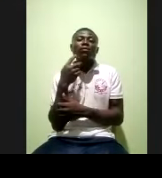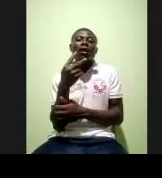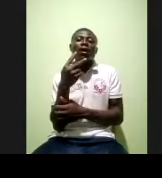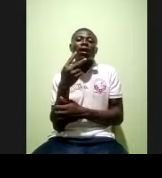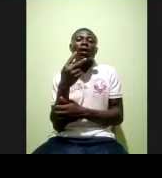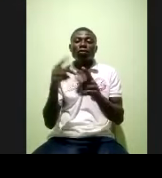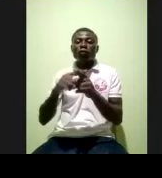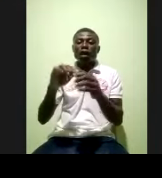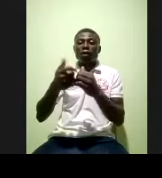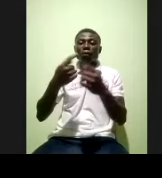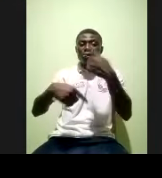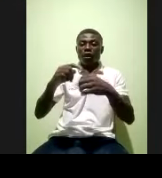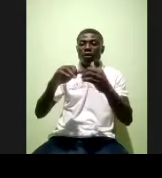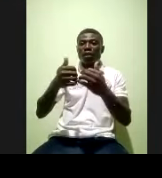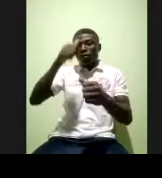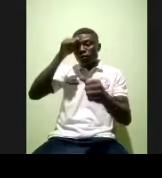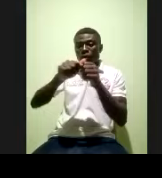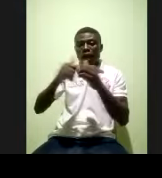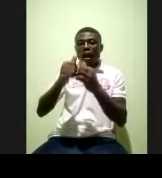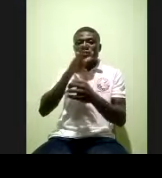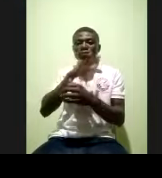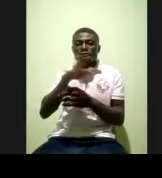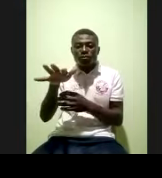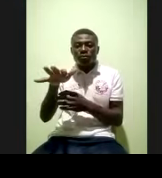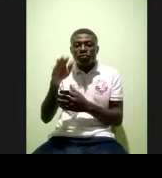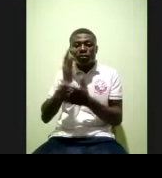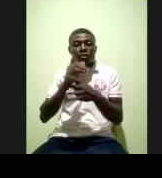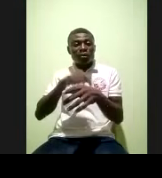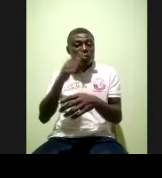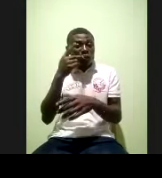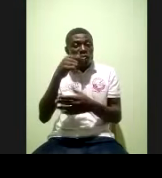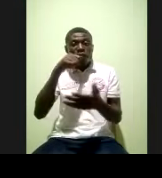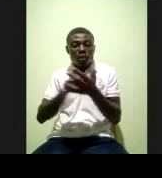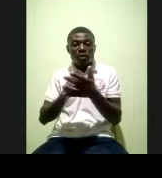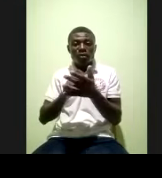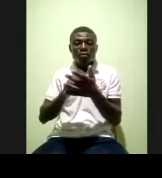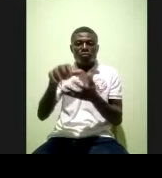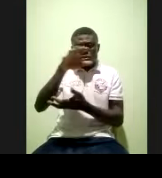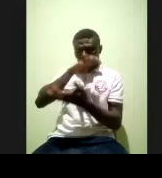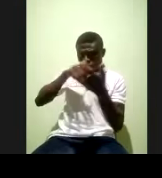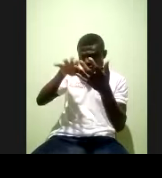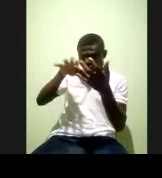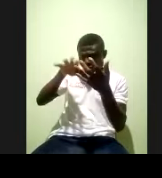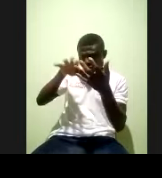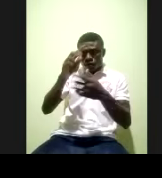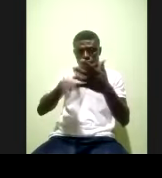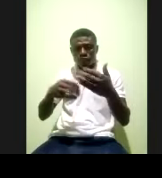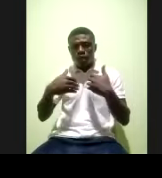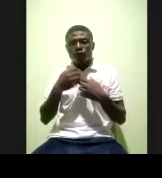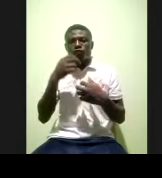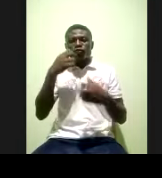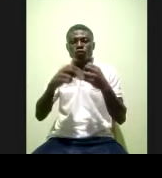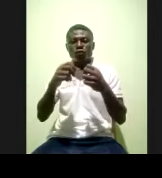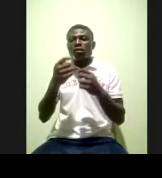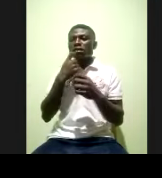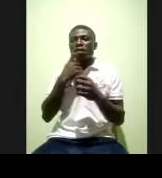and to remember how to spell words. They may even see letters moving around when they're reading. They might have trouble telling left from